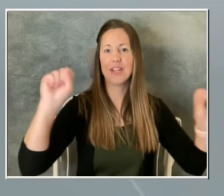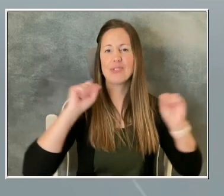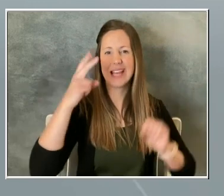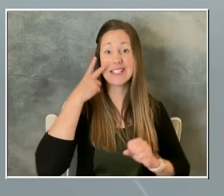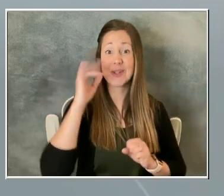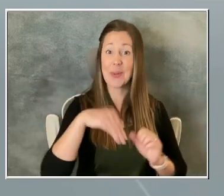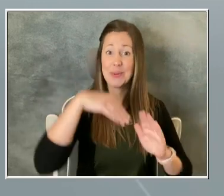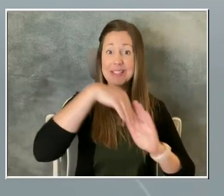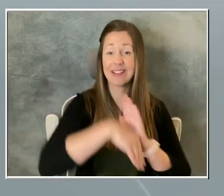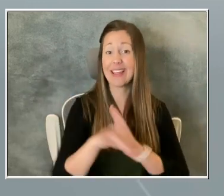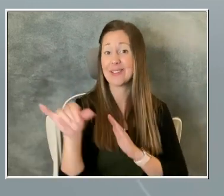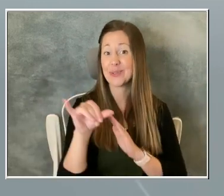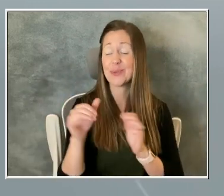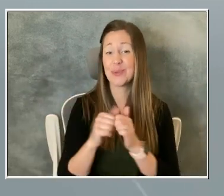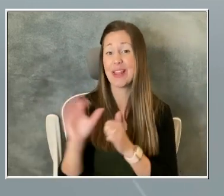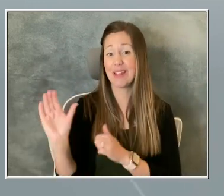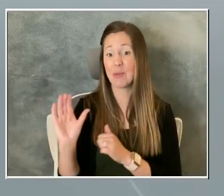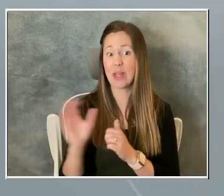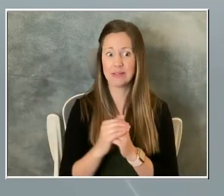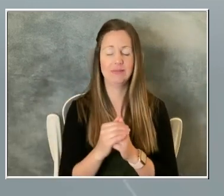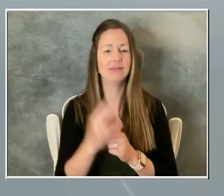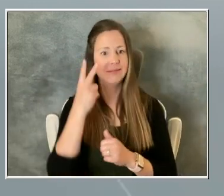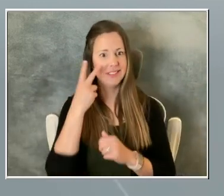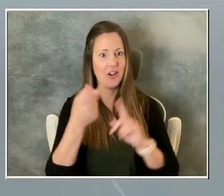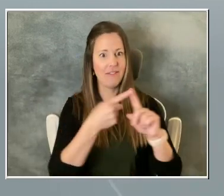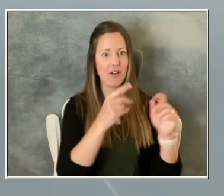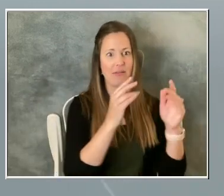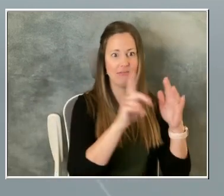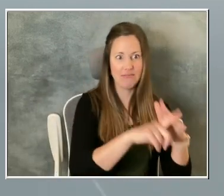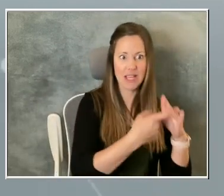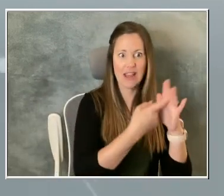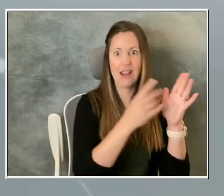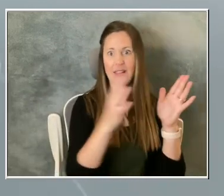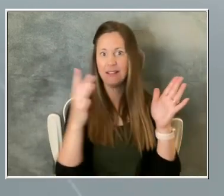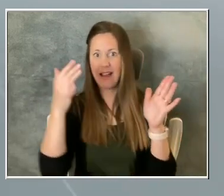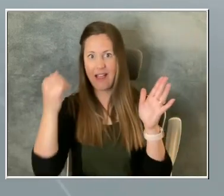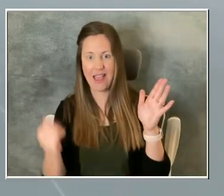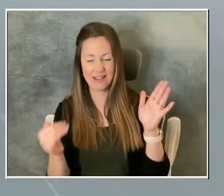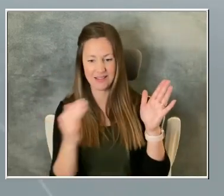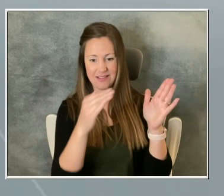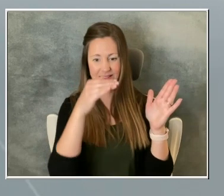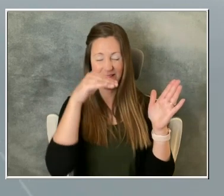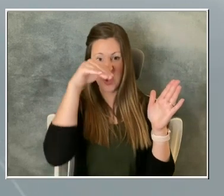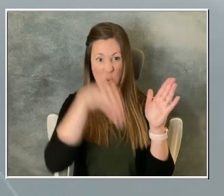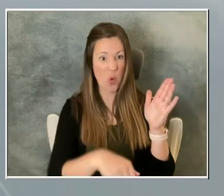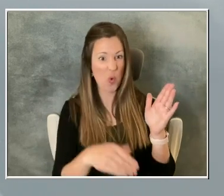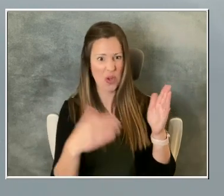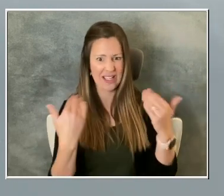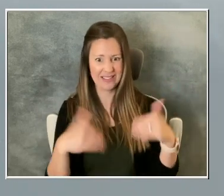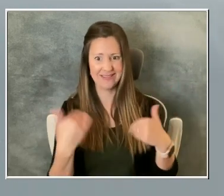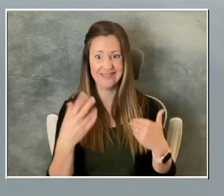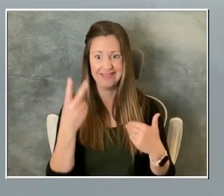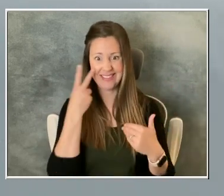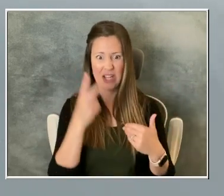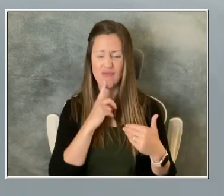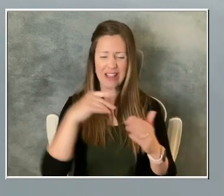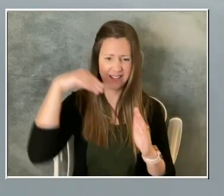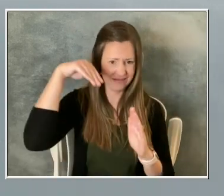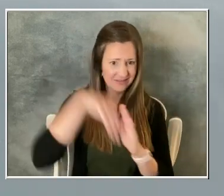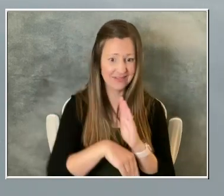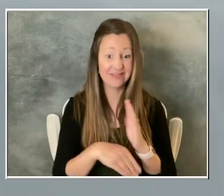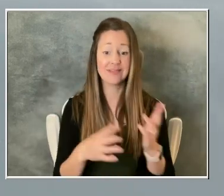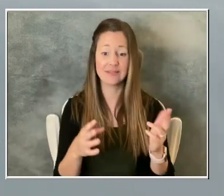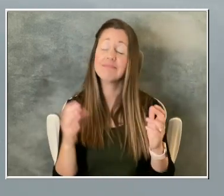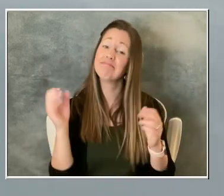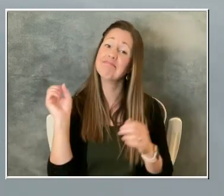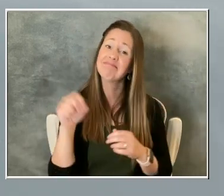So that's the decline from beginning to end. There's someone up there on that far left, man, they really dropped down, huh? They are. So obviously it varies a little bit.